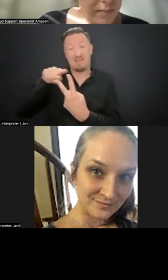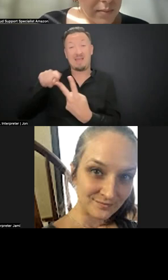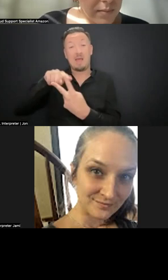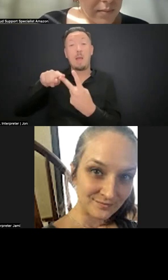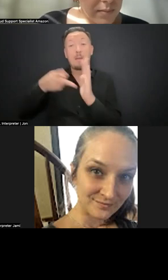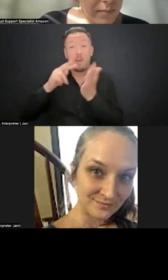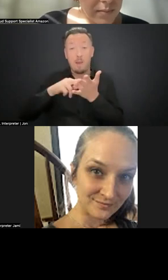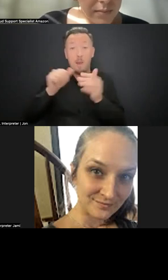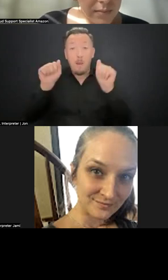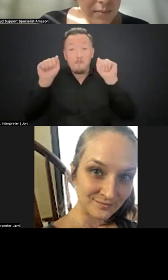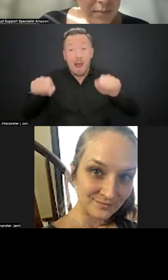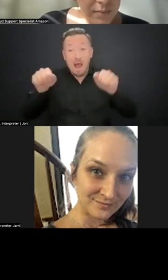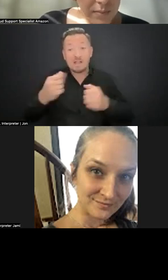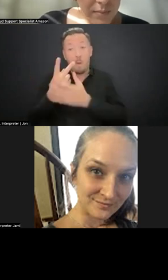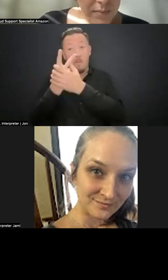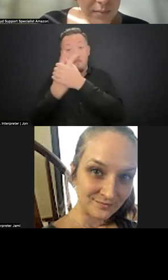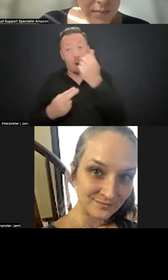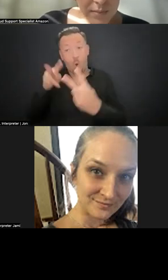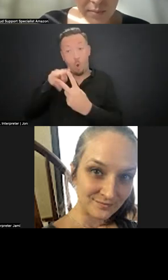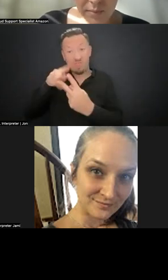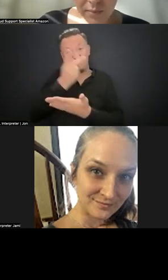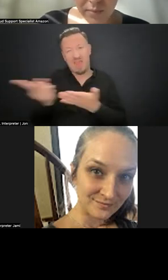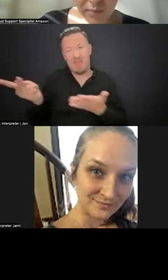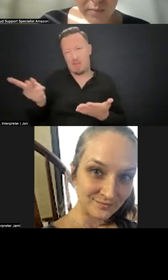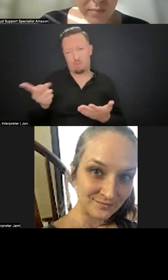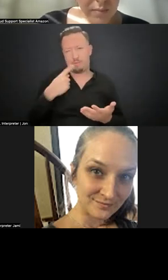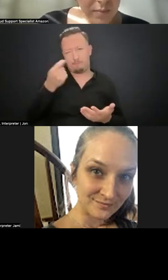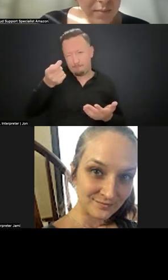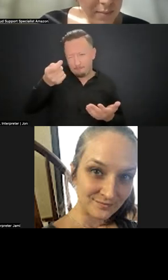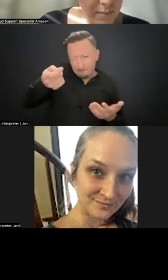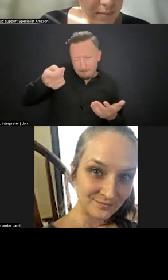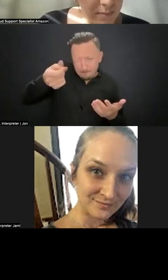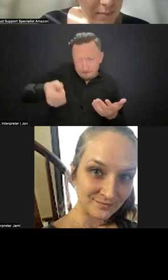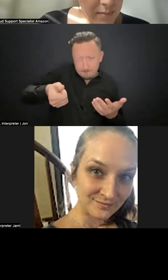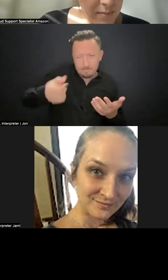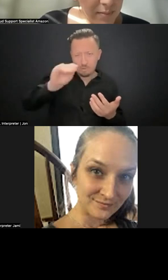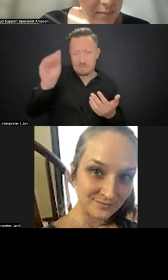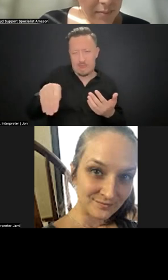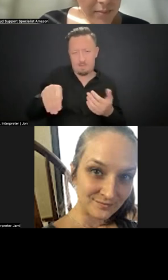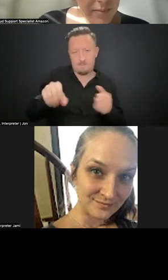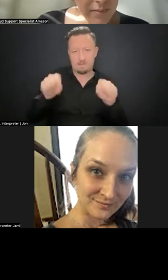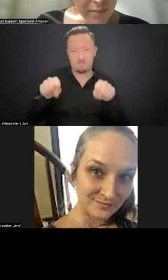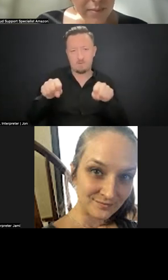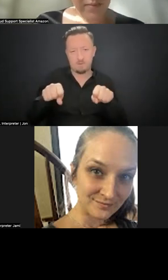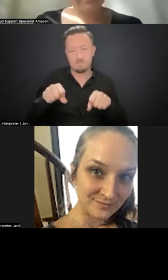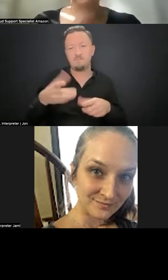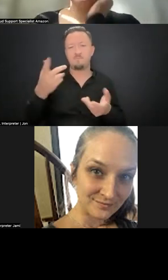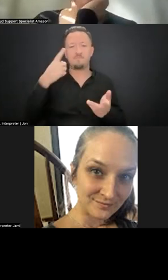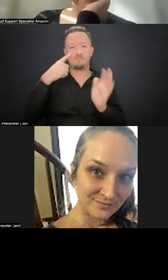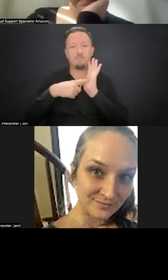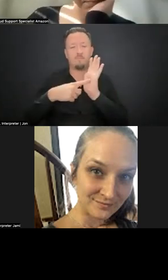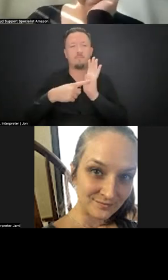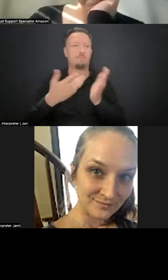or 0. So now I can have my company data, whatever I'm serving, like my website